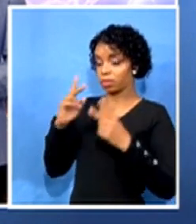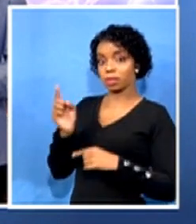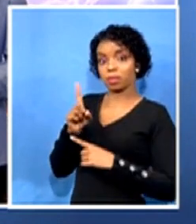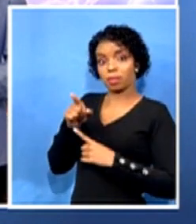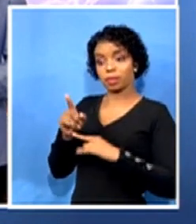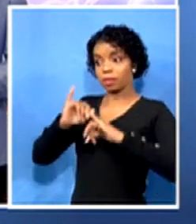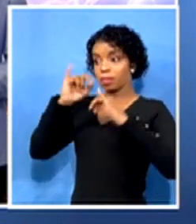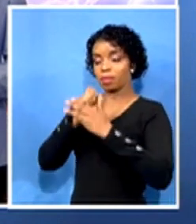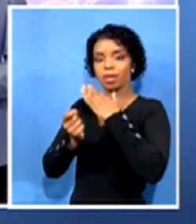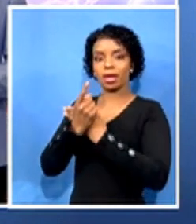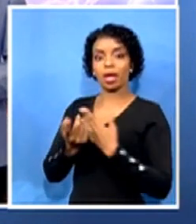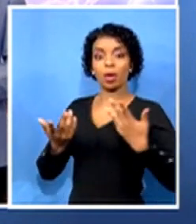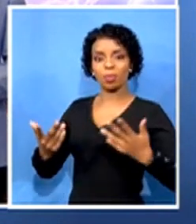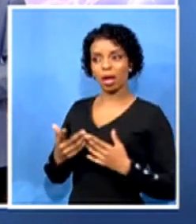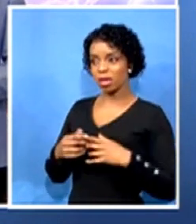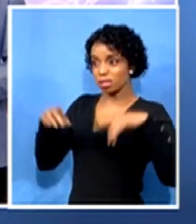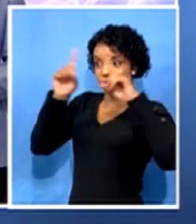watch out for hail. Yeah.